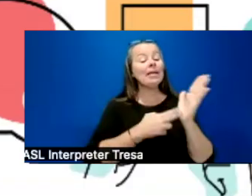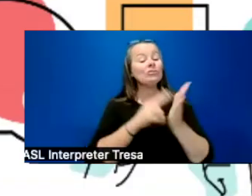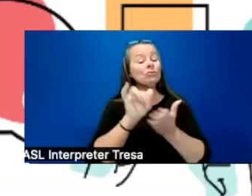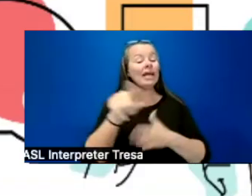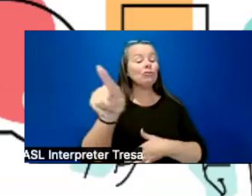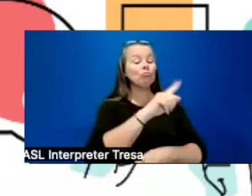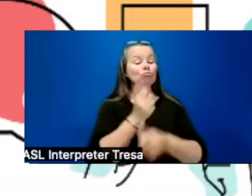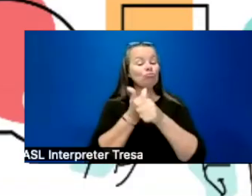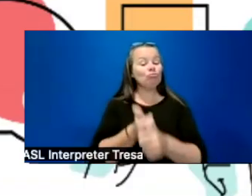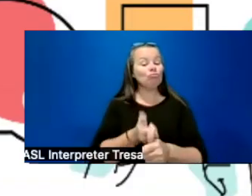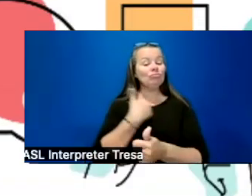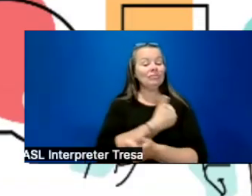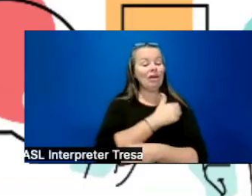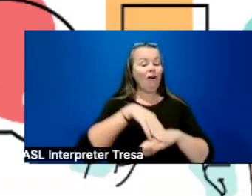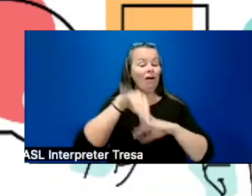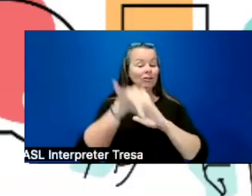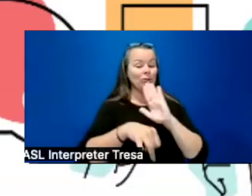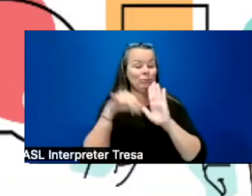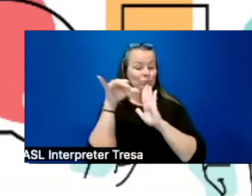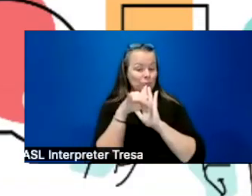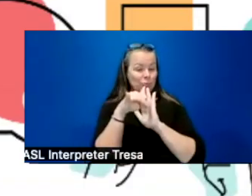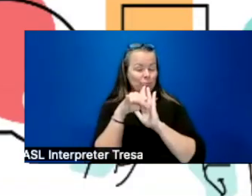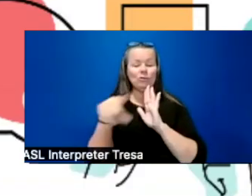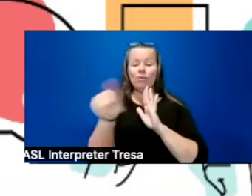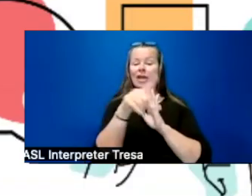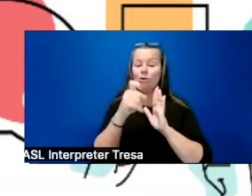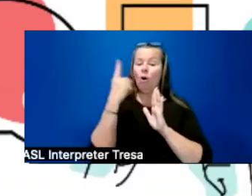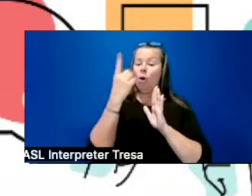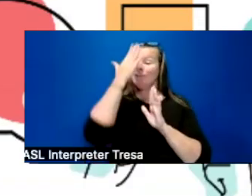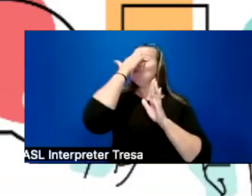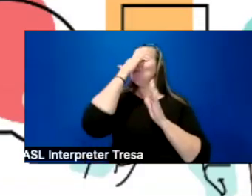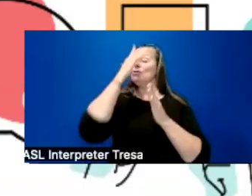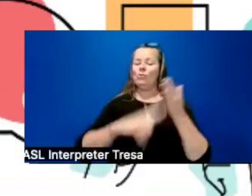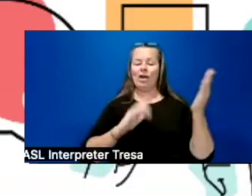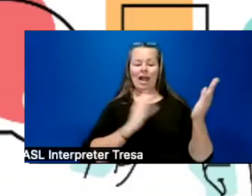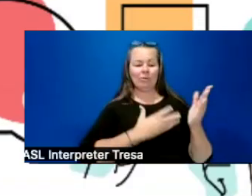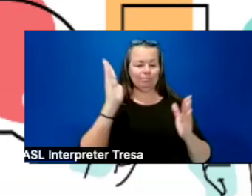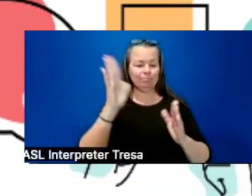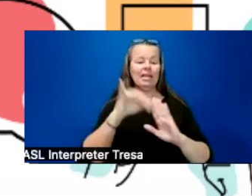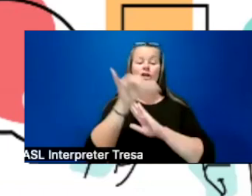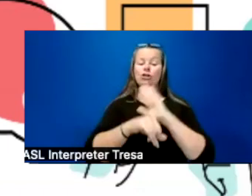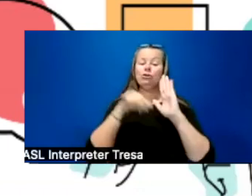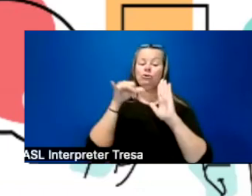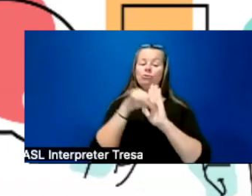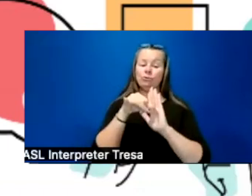on YouTube so you never miss what we're talking about. We're youtube.com